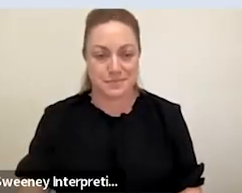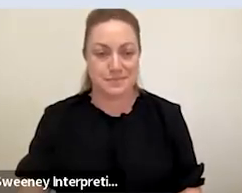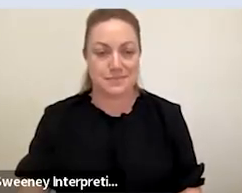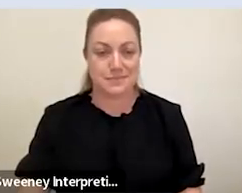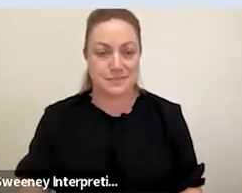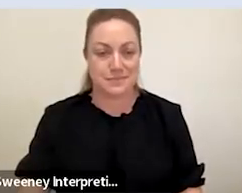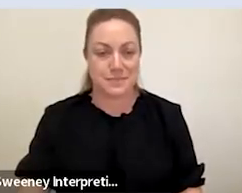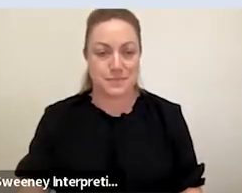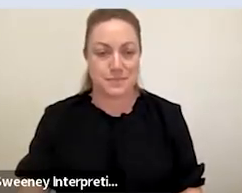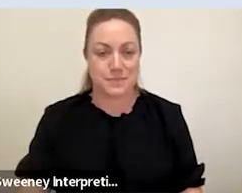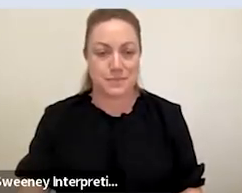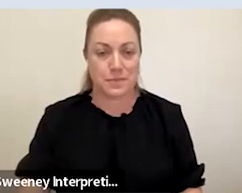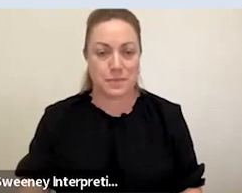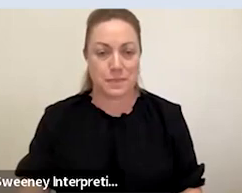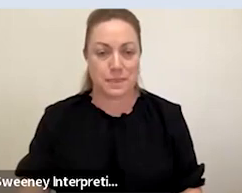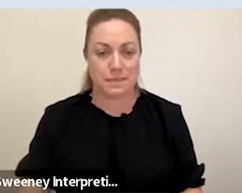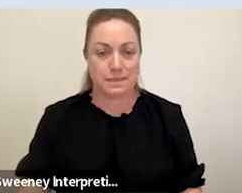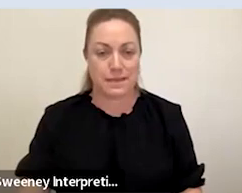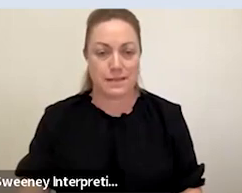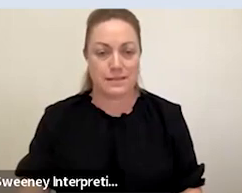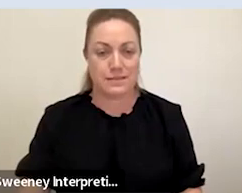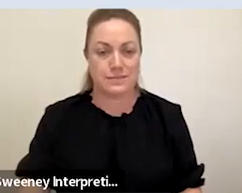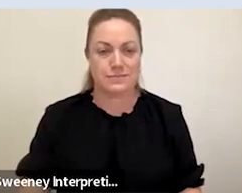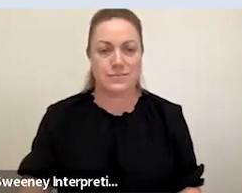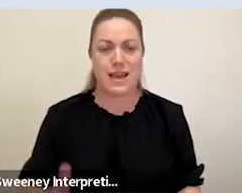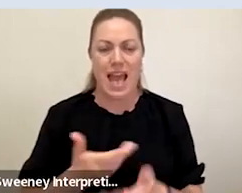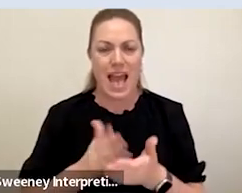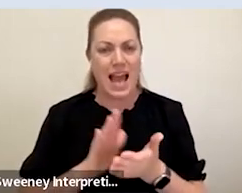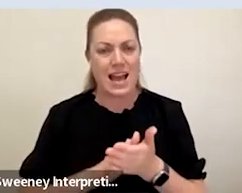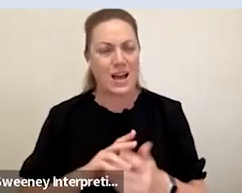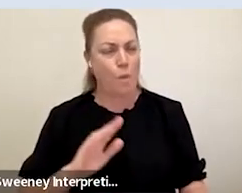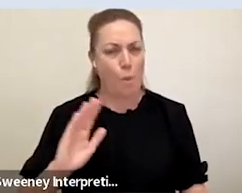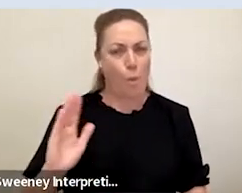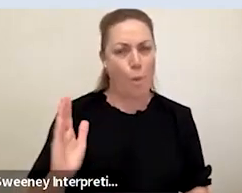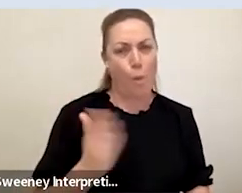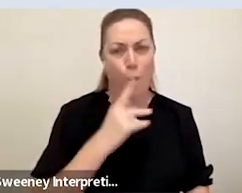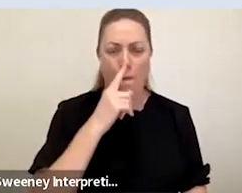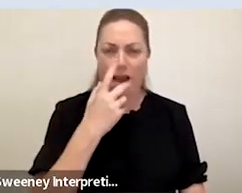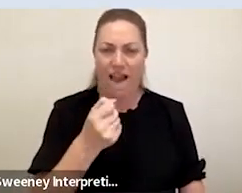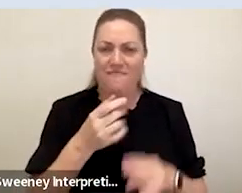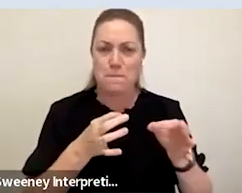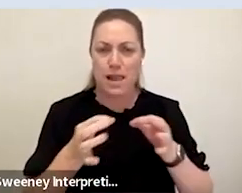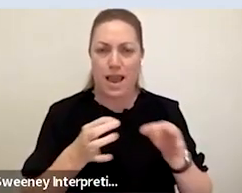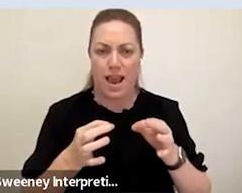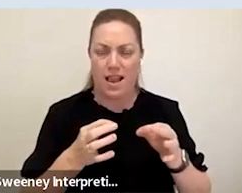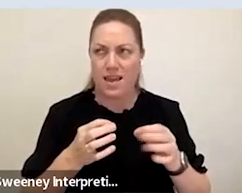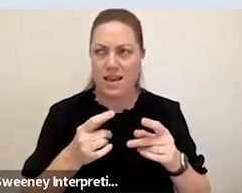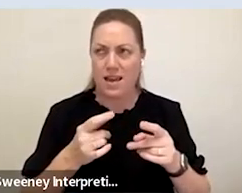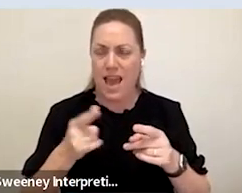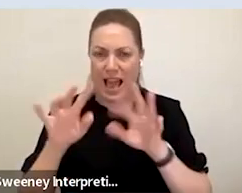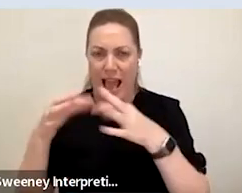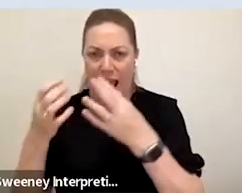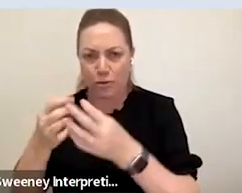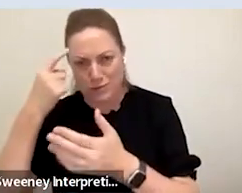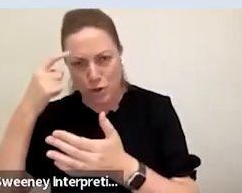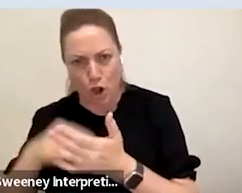which says, how do we get everyone to have a plan? And then how do we get agencies to acknowledge individual plans at